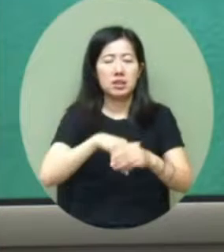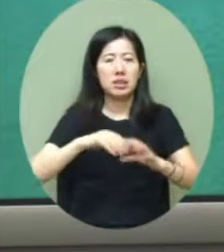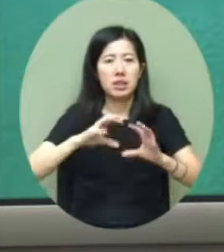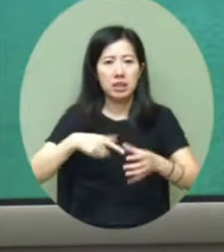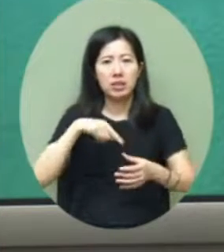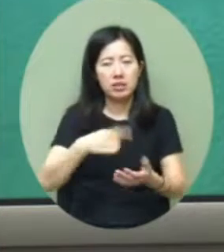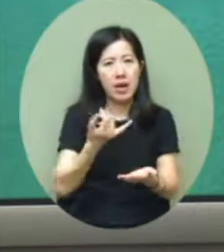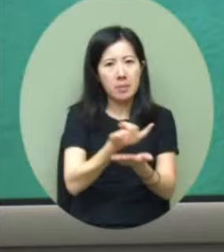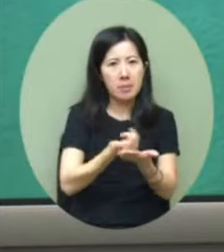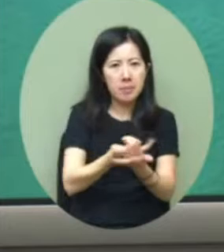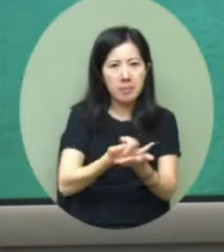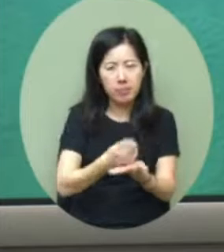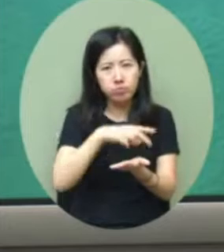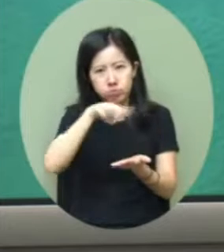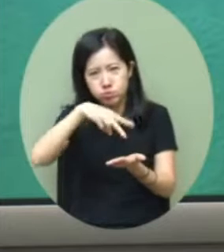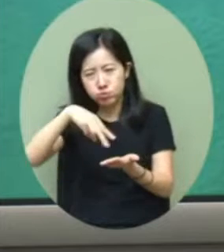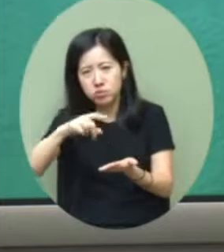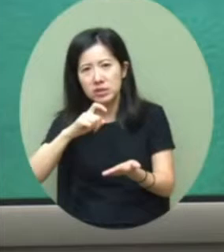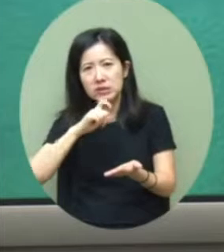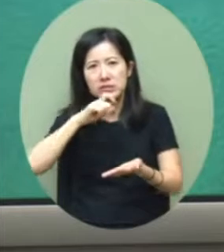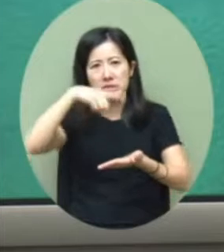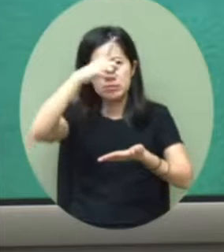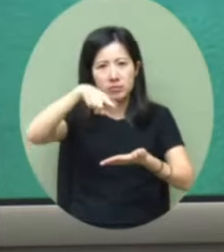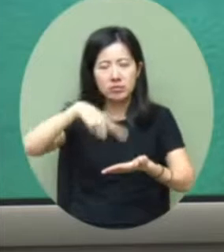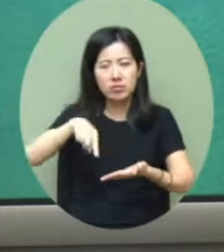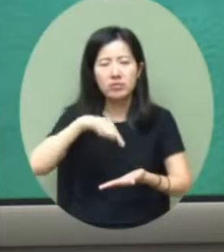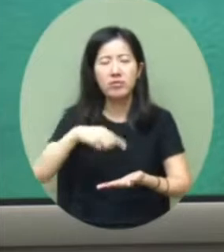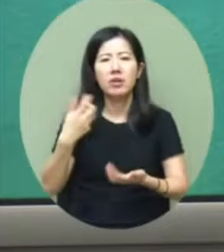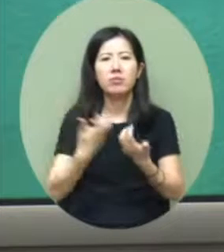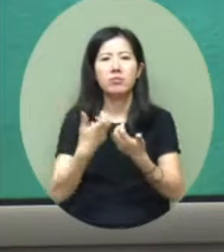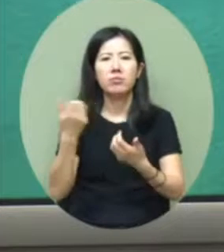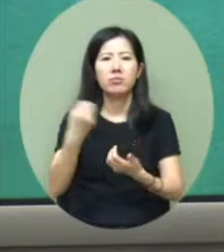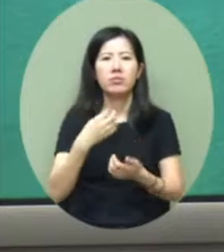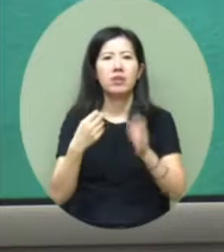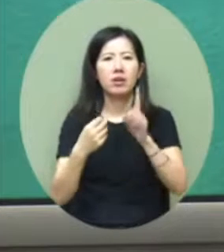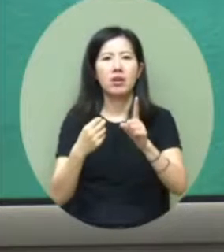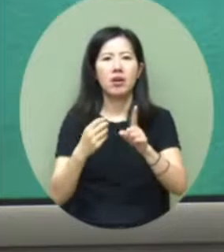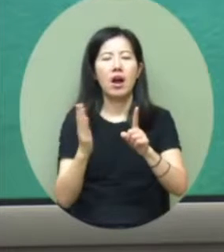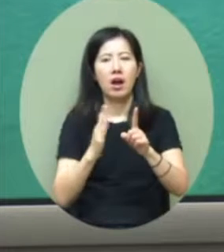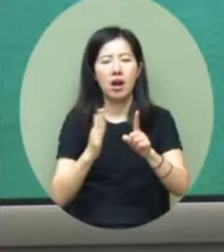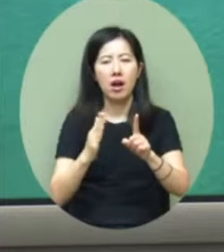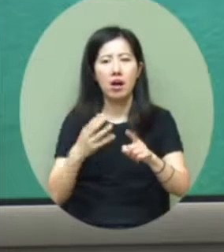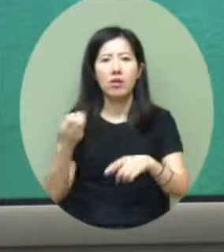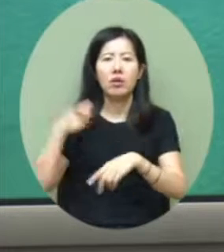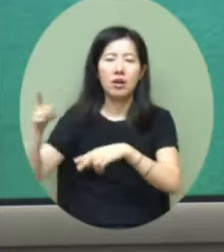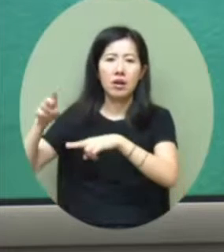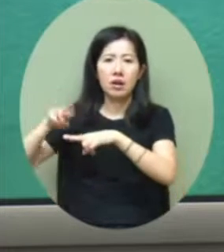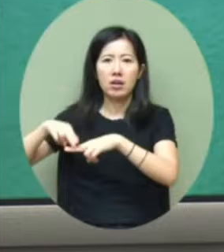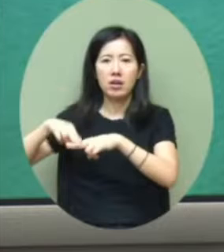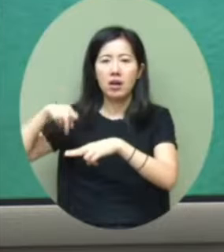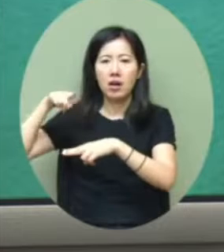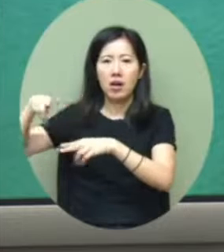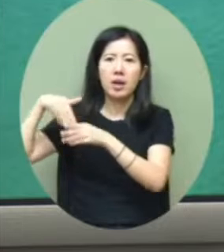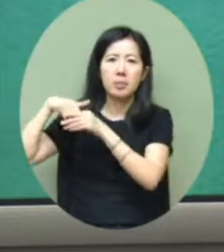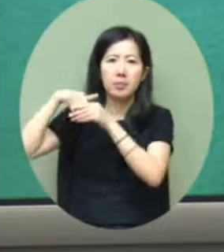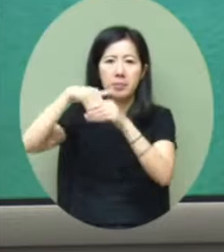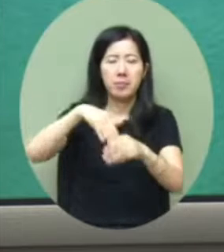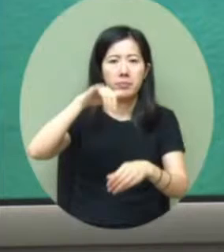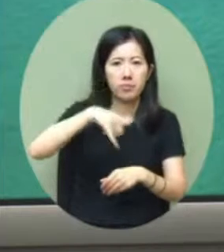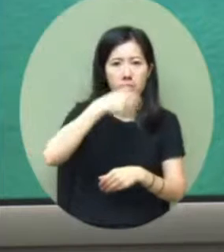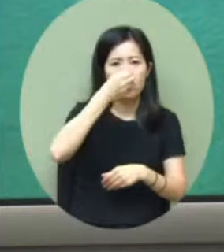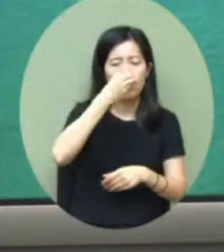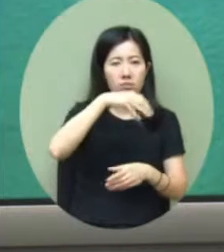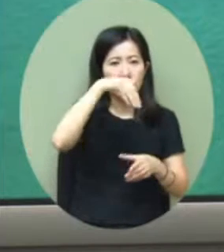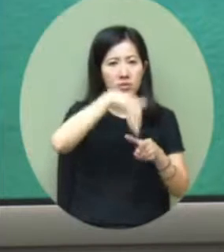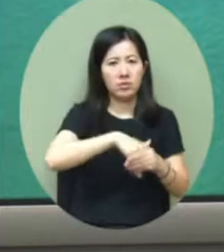or hundreds of million. There has been about 100 applications made.